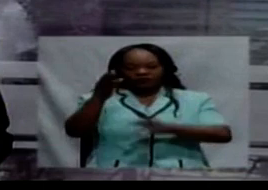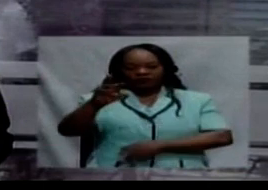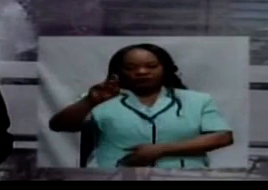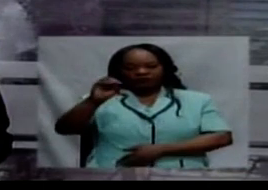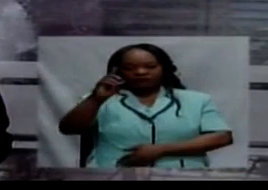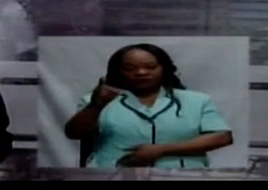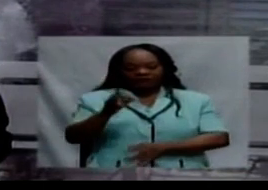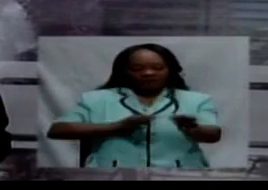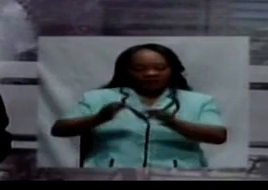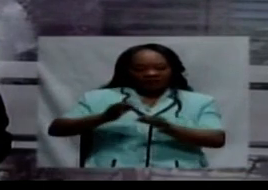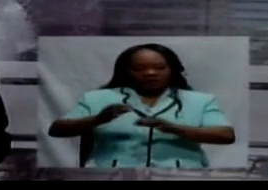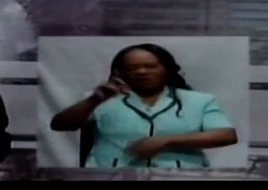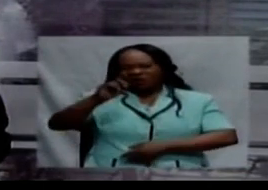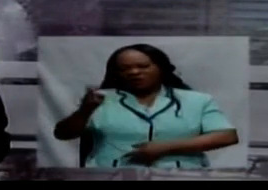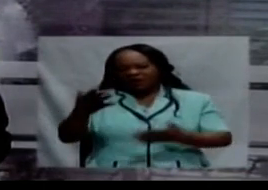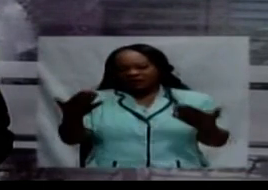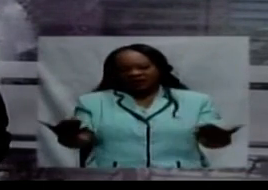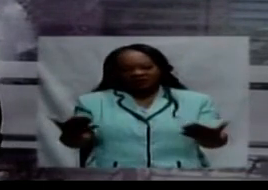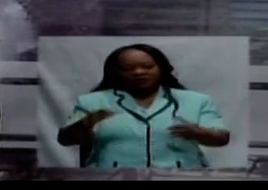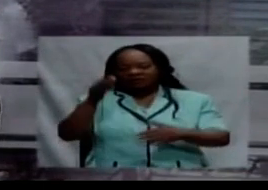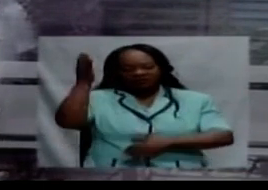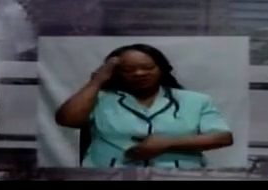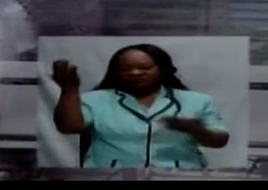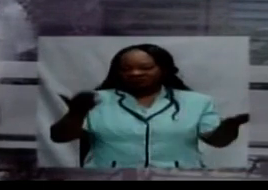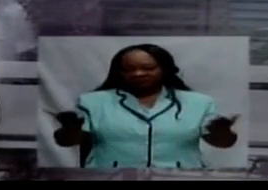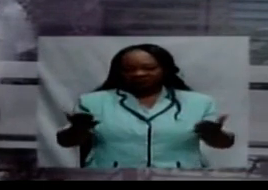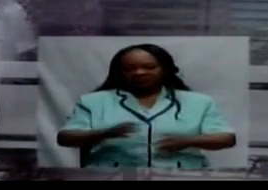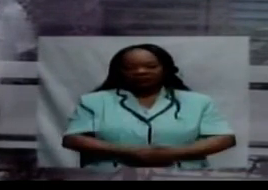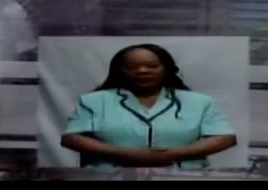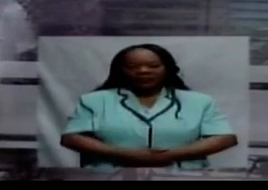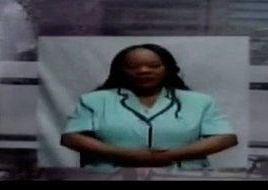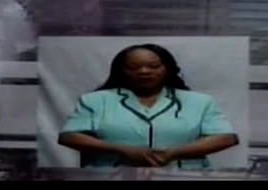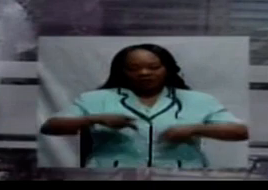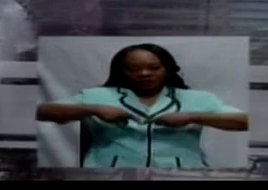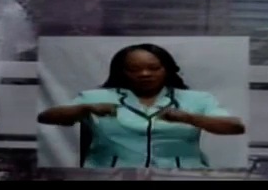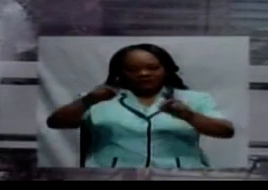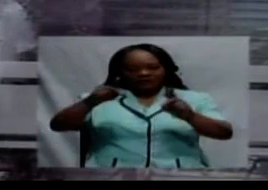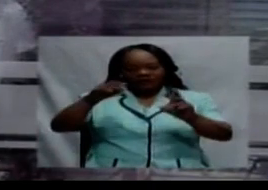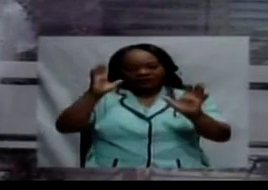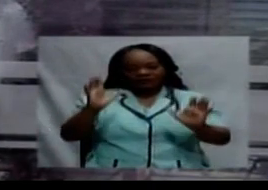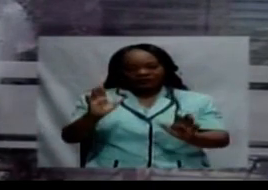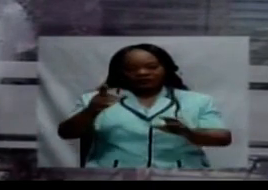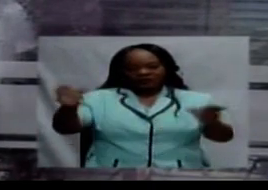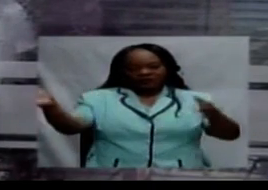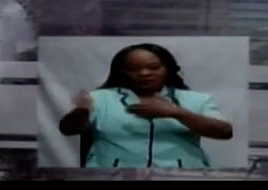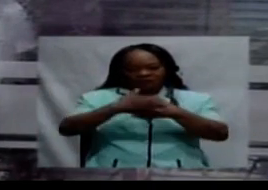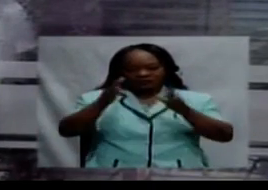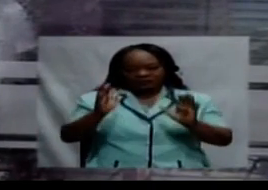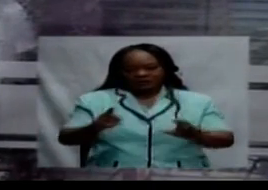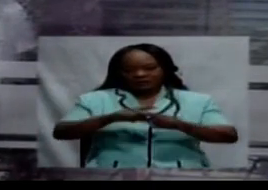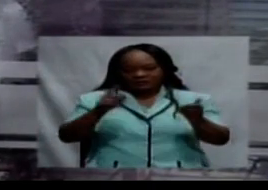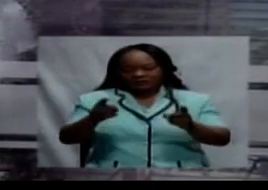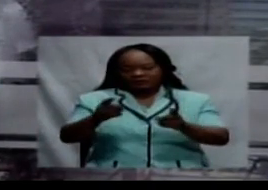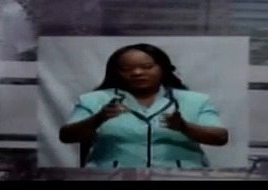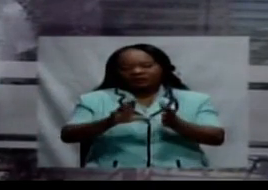explanation as his whereabouts are still unknown. And the provisional liquidator says his office has completed preliminary